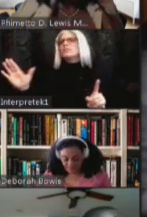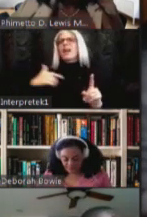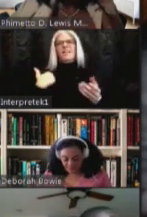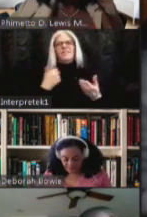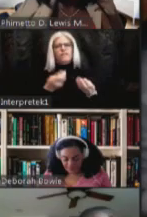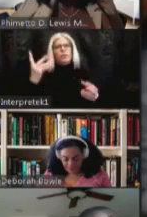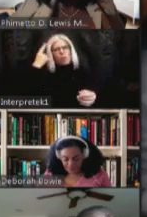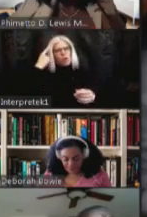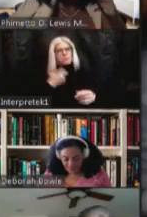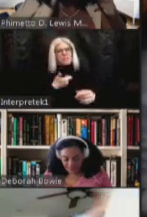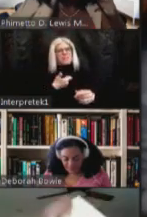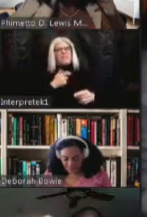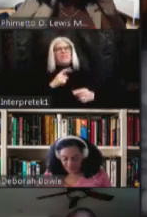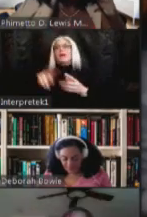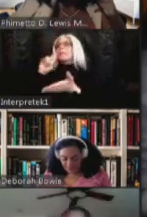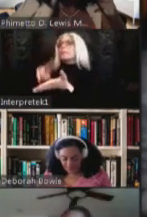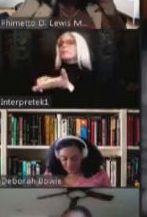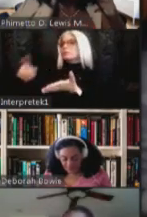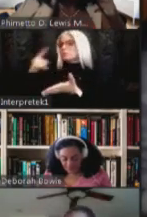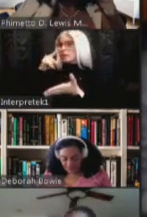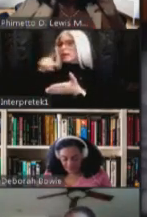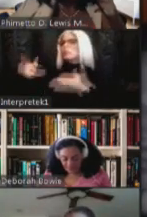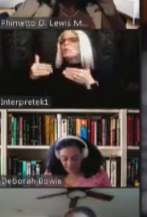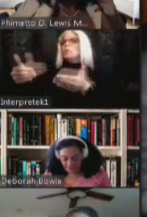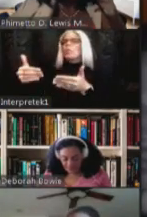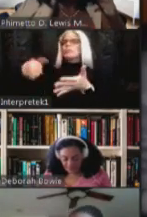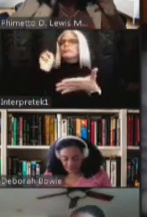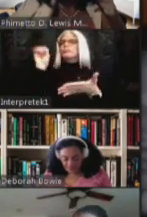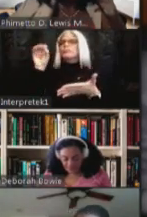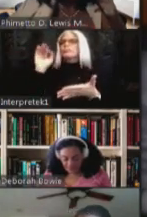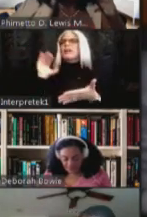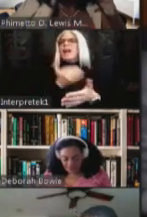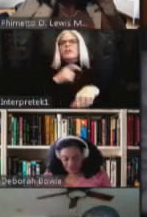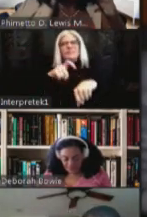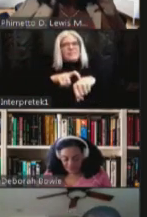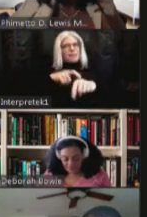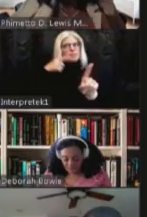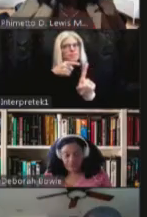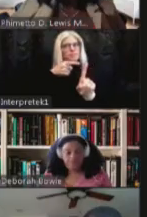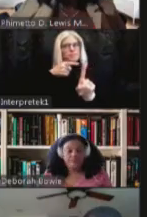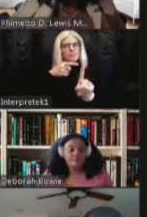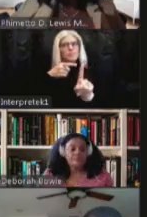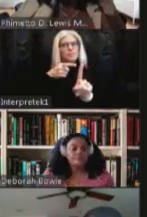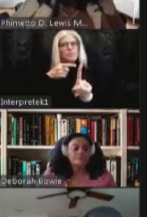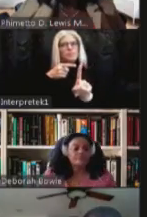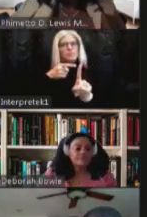can you please go ahead and read our time certain item into the record? Next item is BD5,